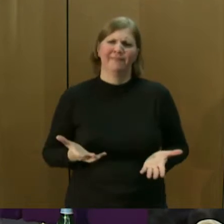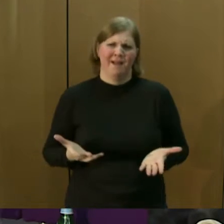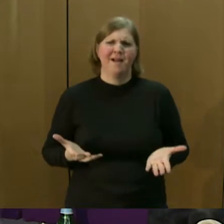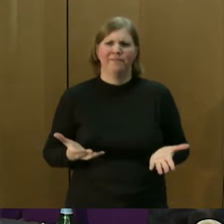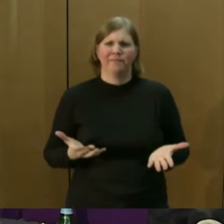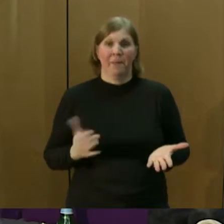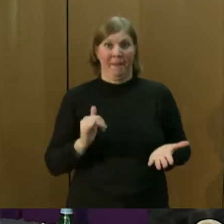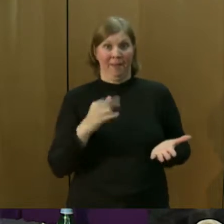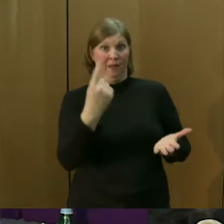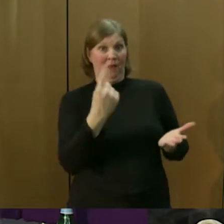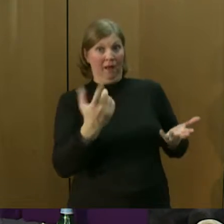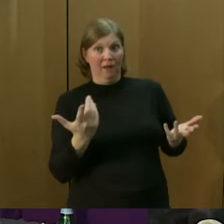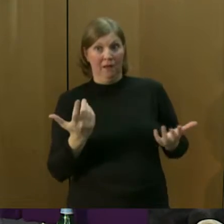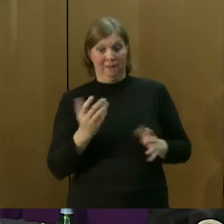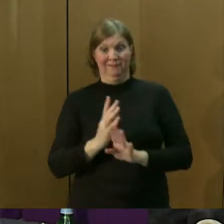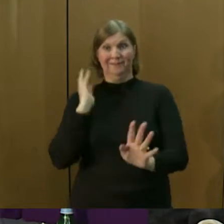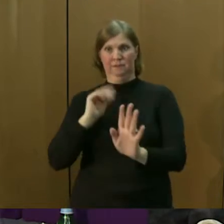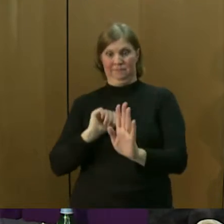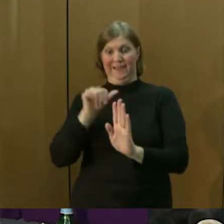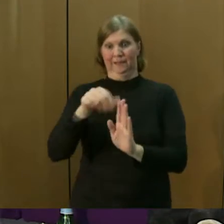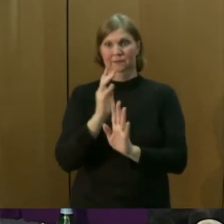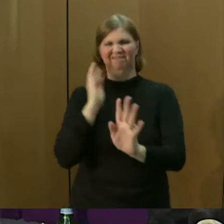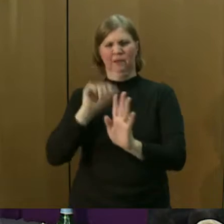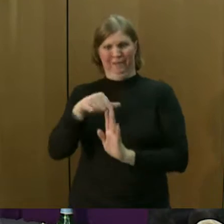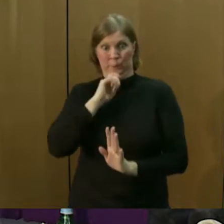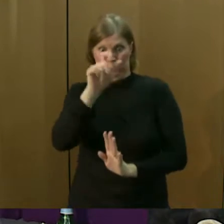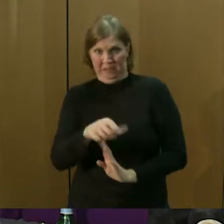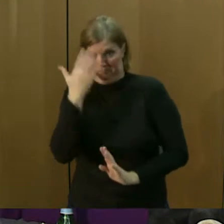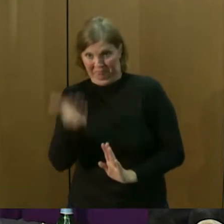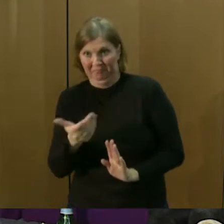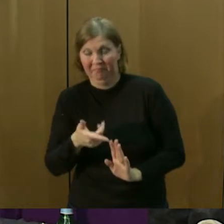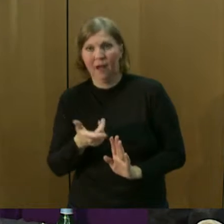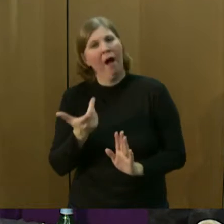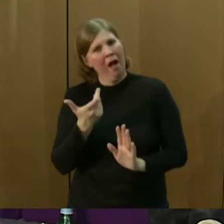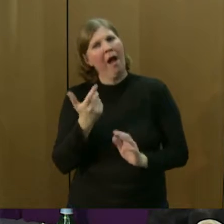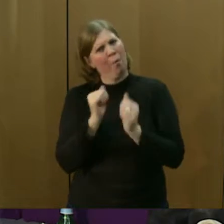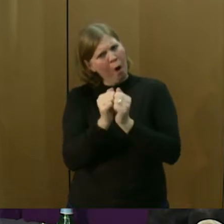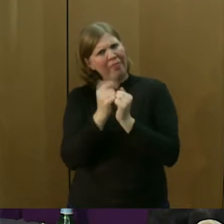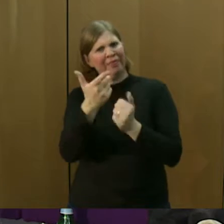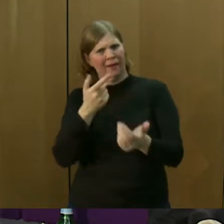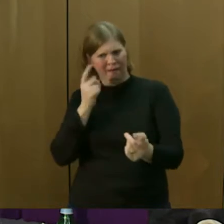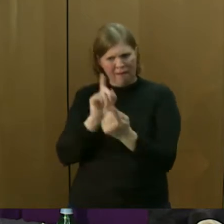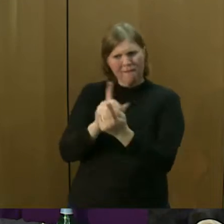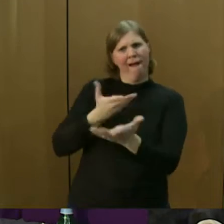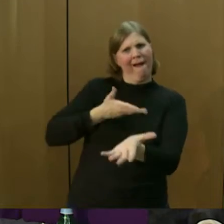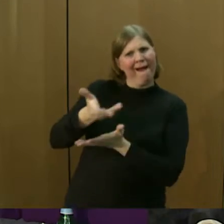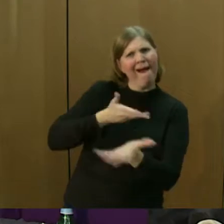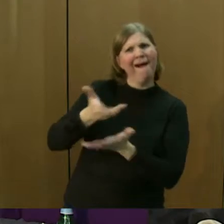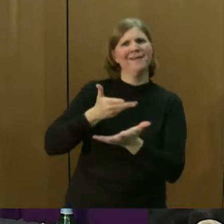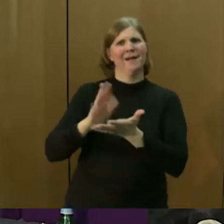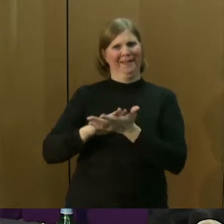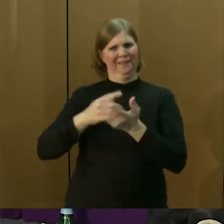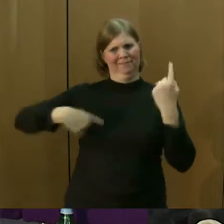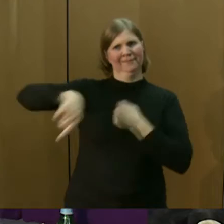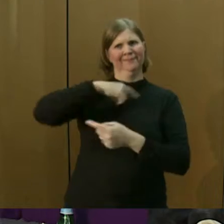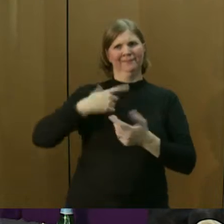times. So my advice would be to talk to everyone, make friends, have fun, be